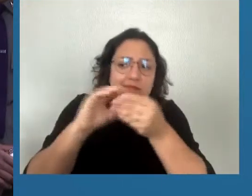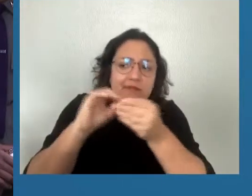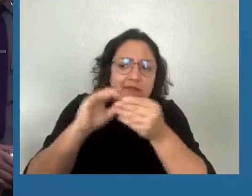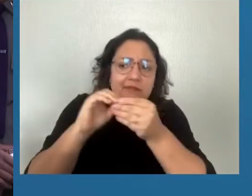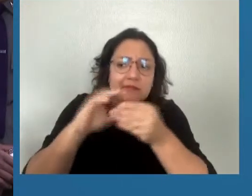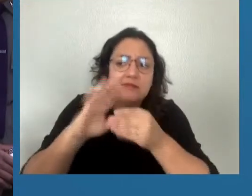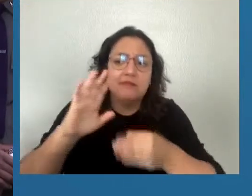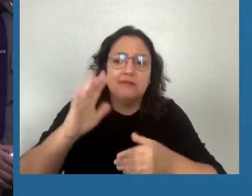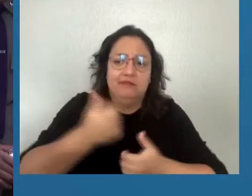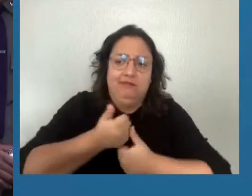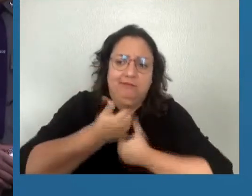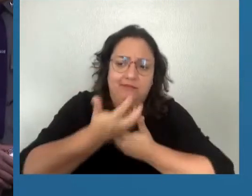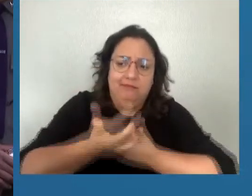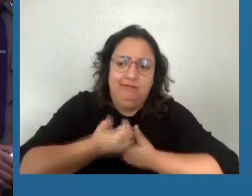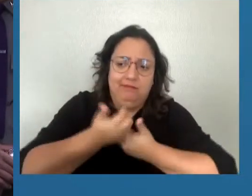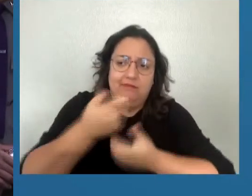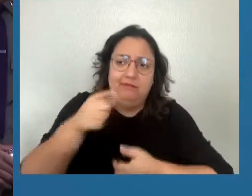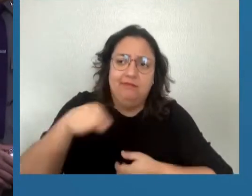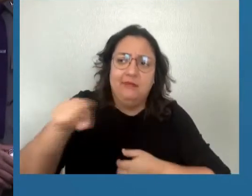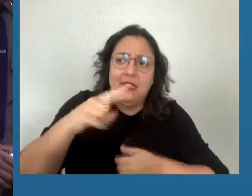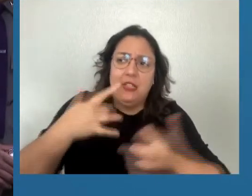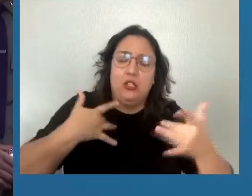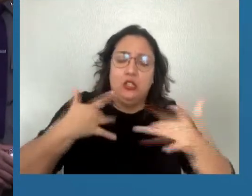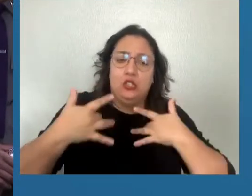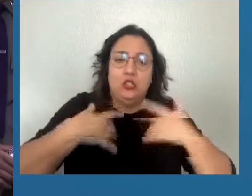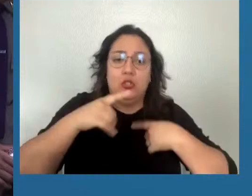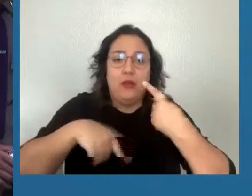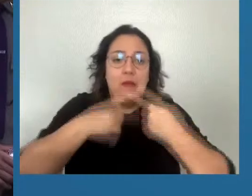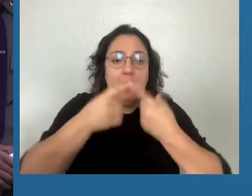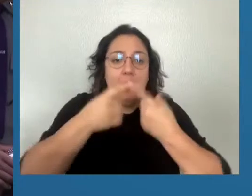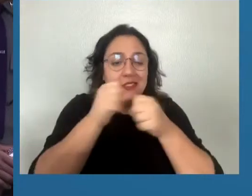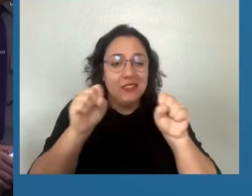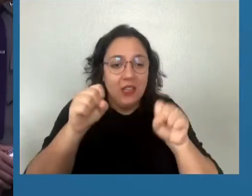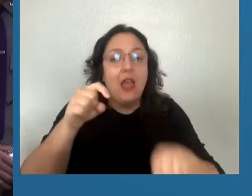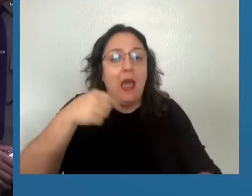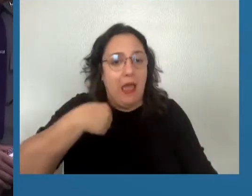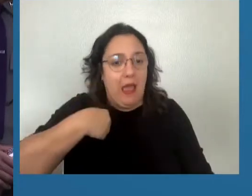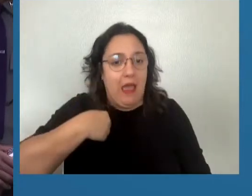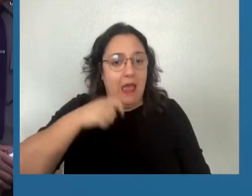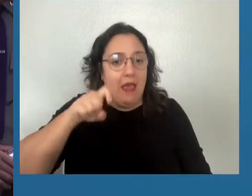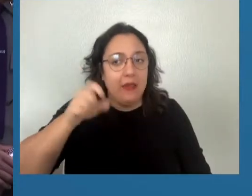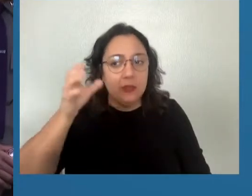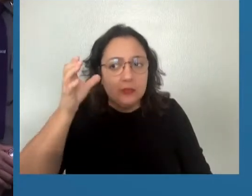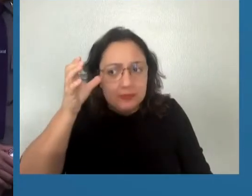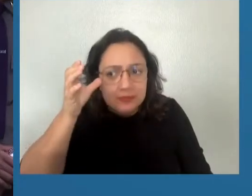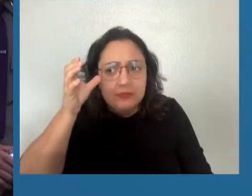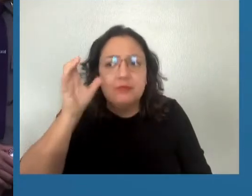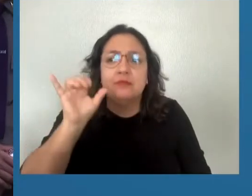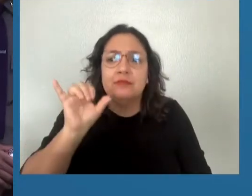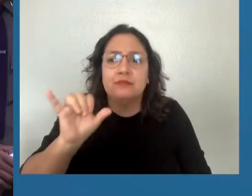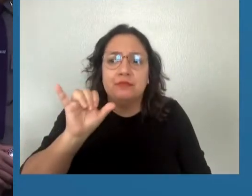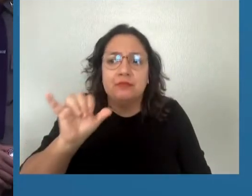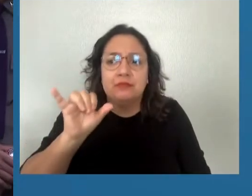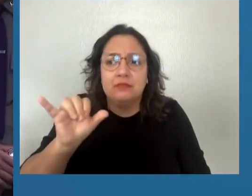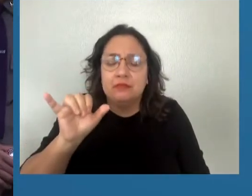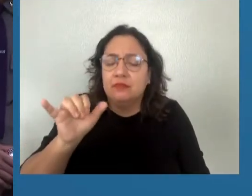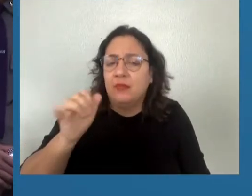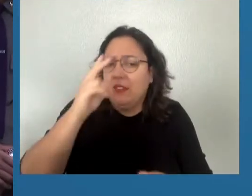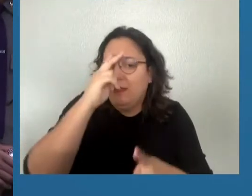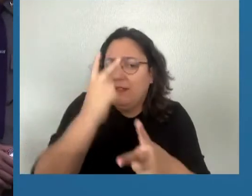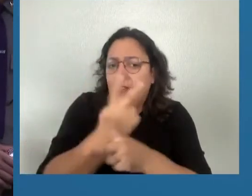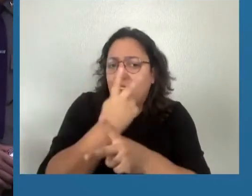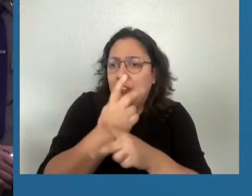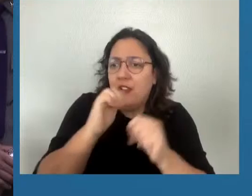I need to find out what's going on and how I can be the best partner for them. Extraordinary work is being done by the city